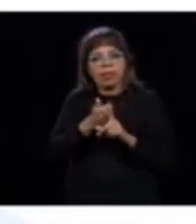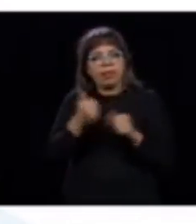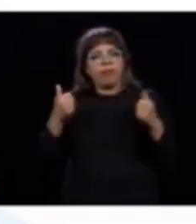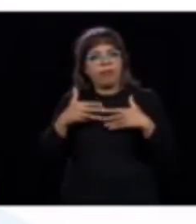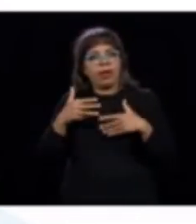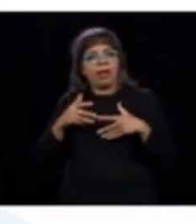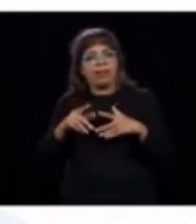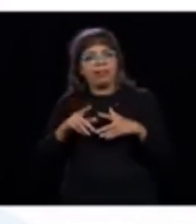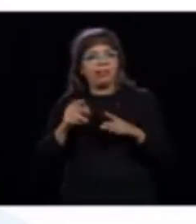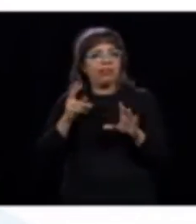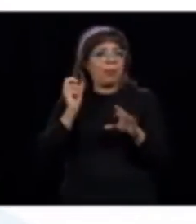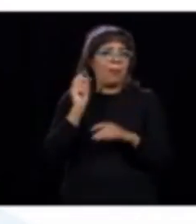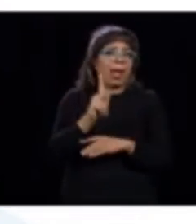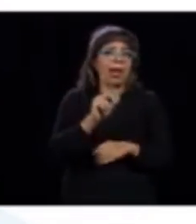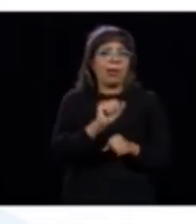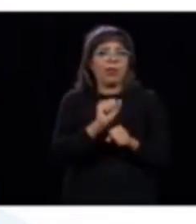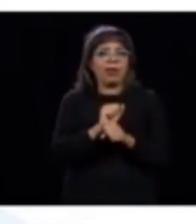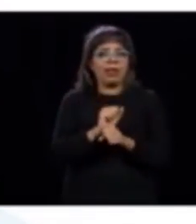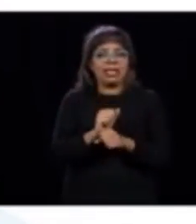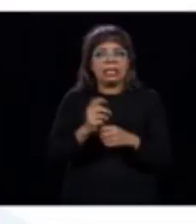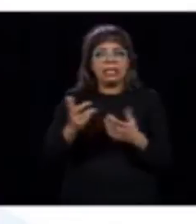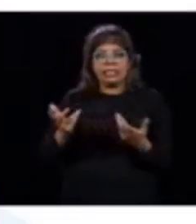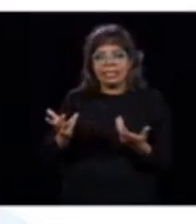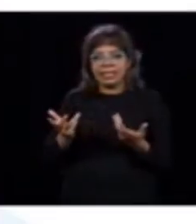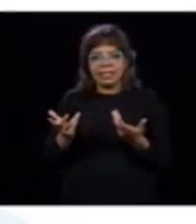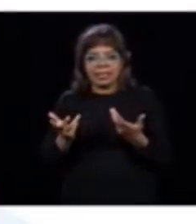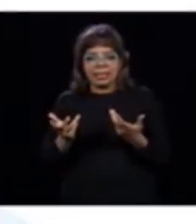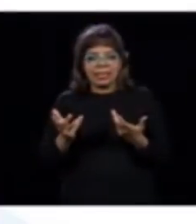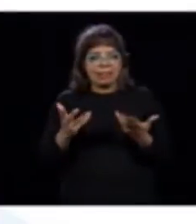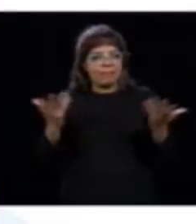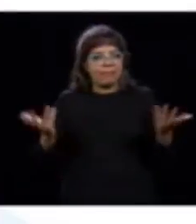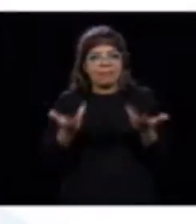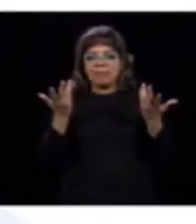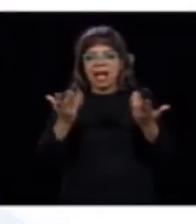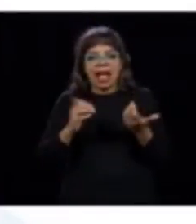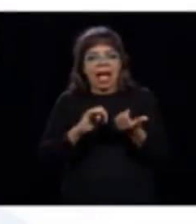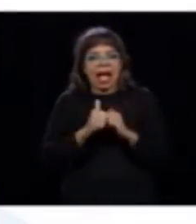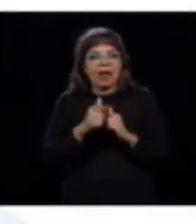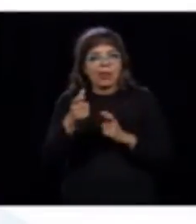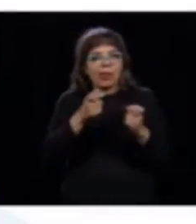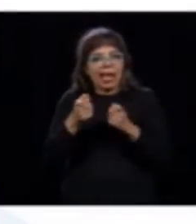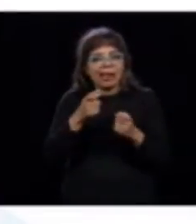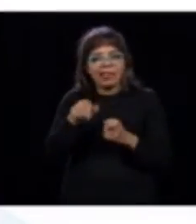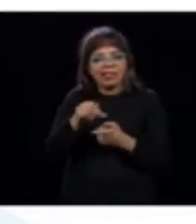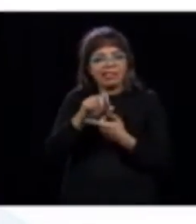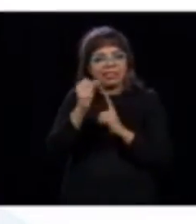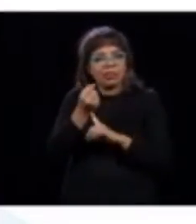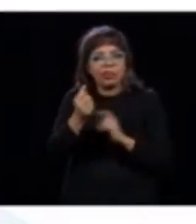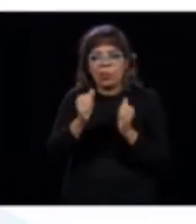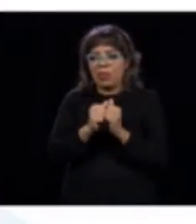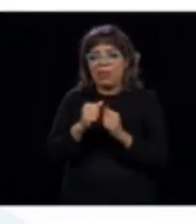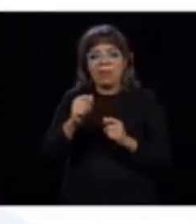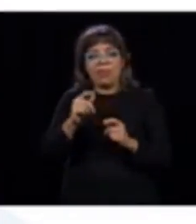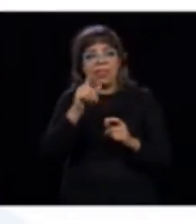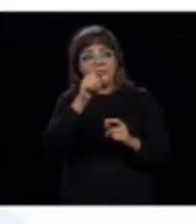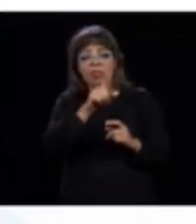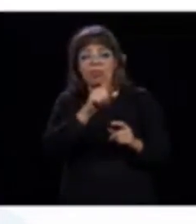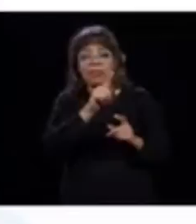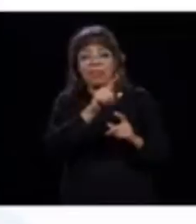reflection, your feeling as a leader having to send people into those frightening conditions?